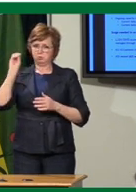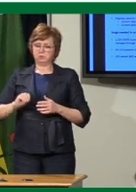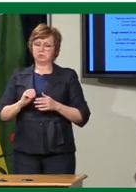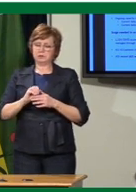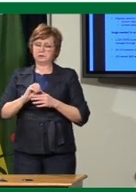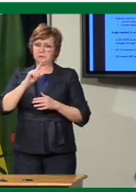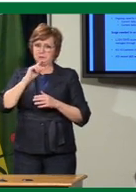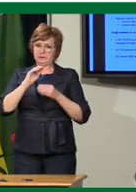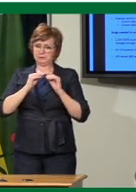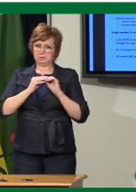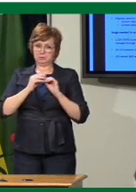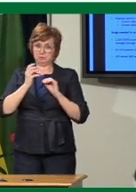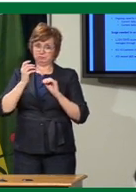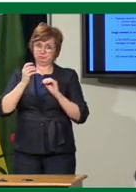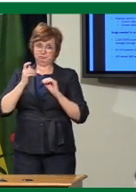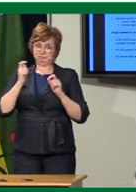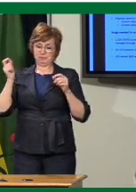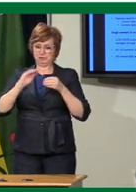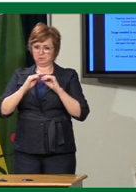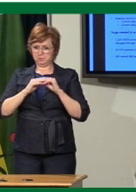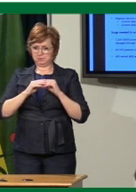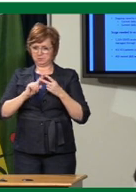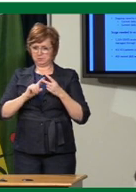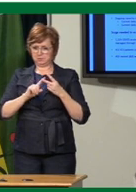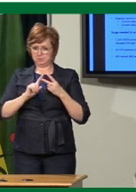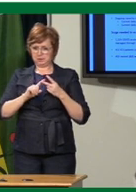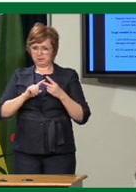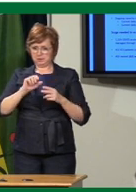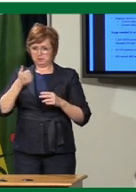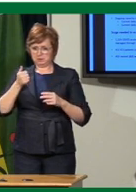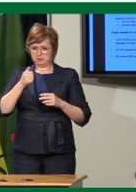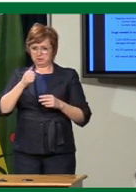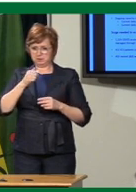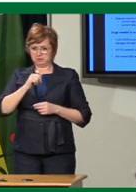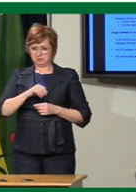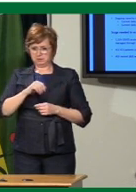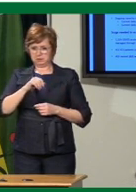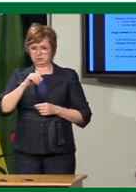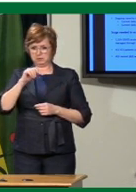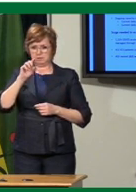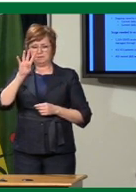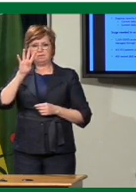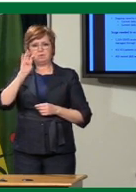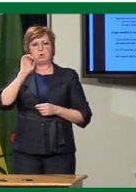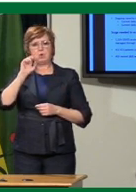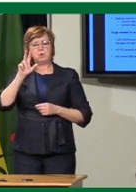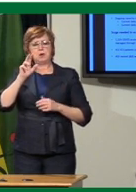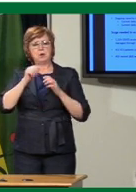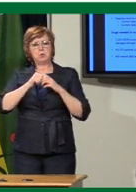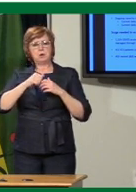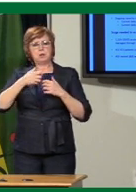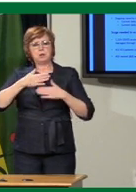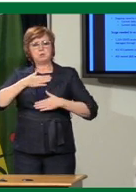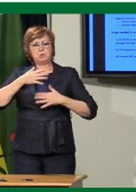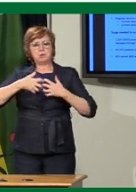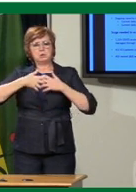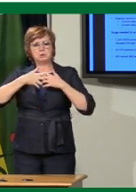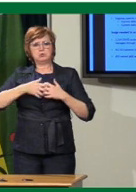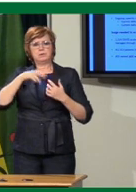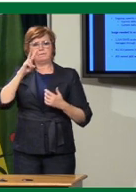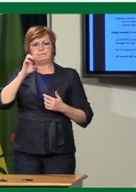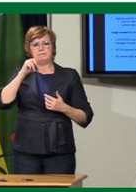is 403 vented patients. And so we do have vents available to meet that number. Our major